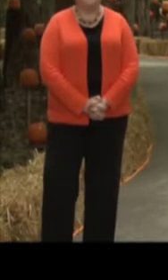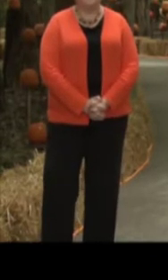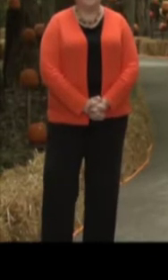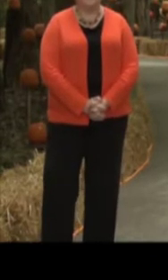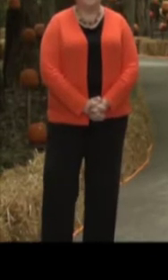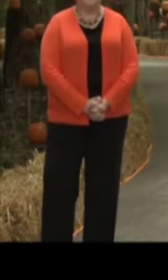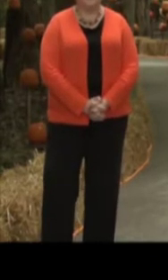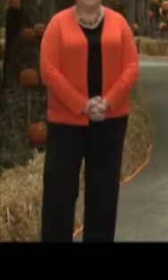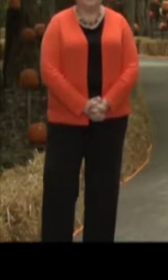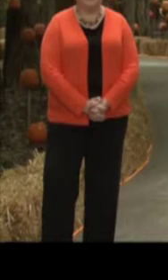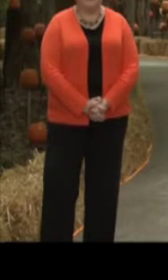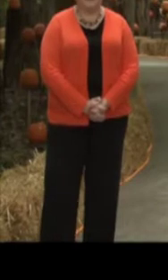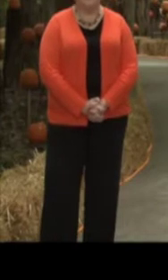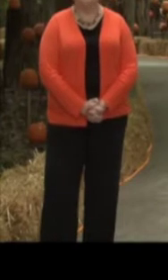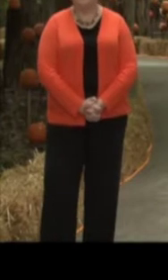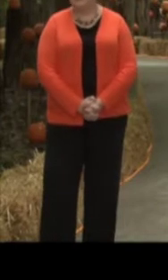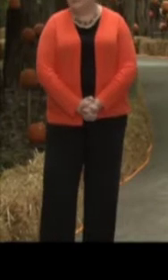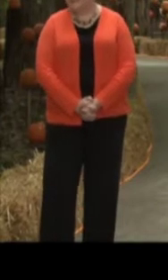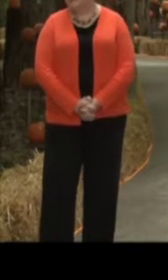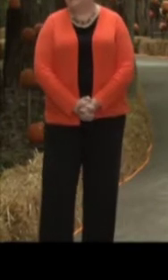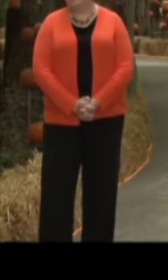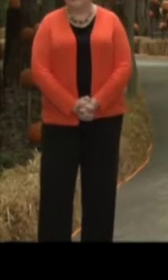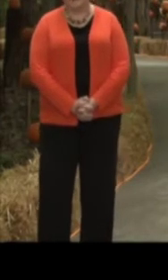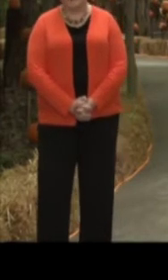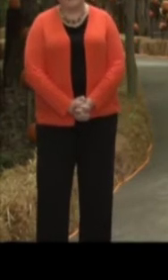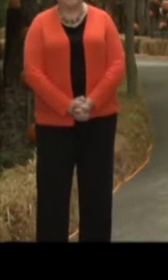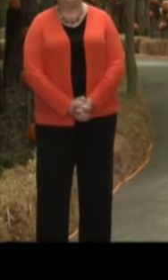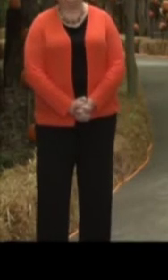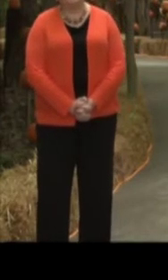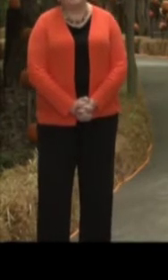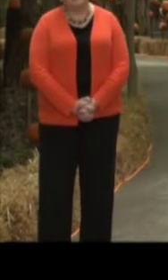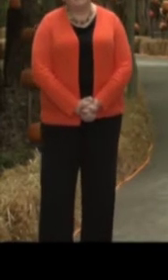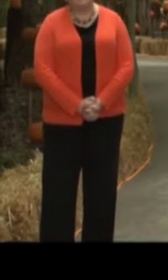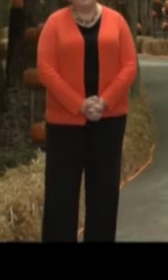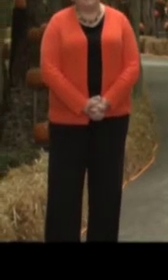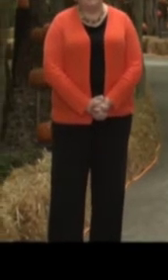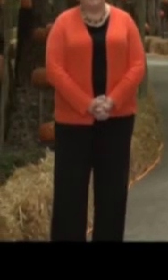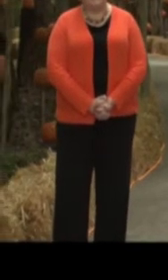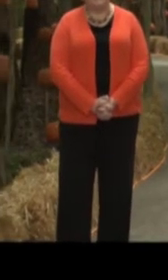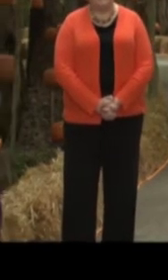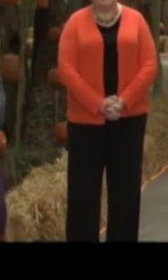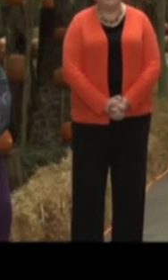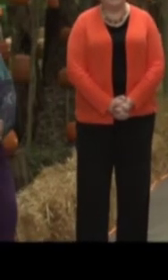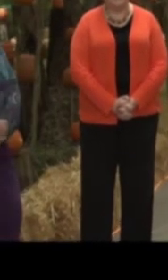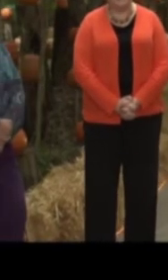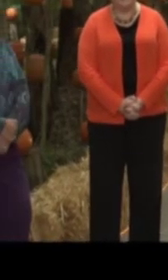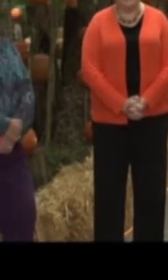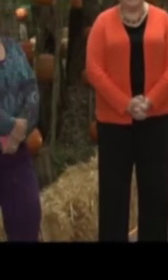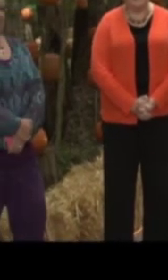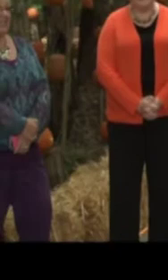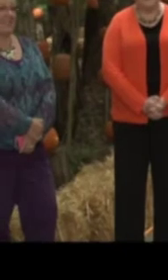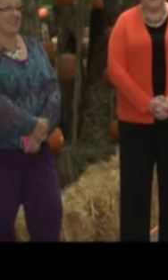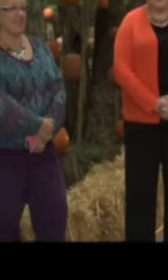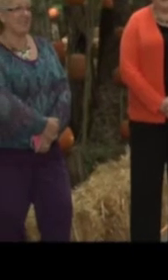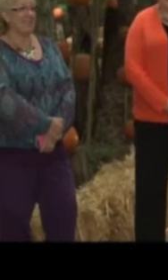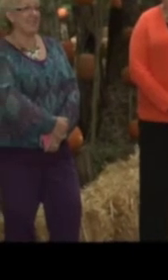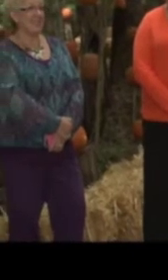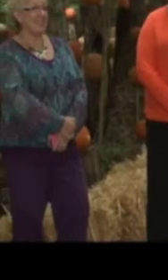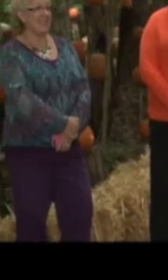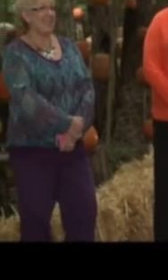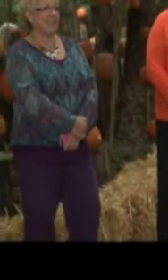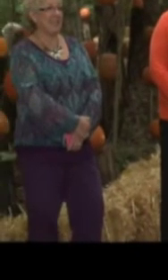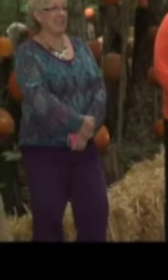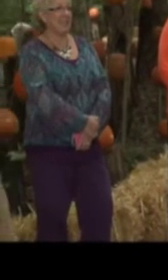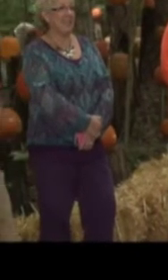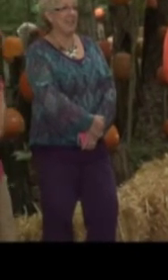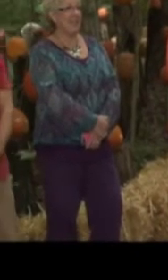the Southwest Dream Team. Thank you all for being here. So representing her district, her park, and